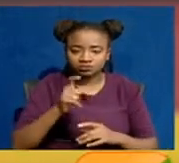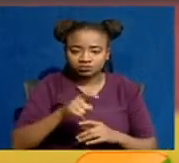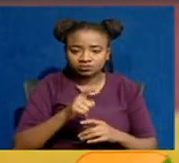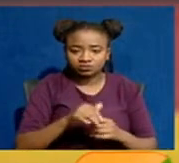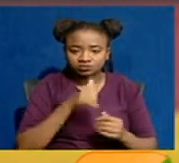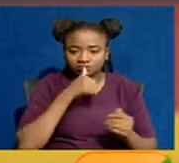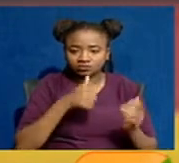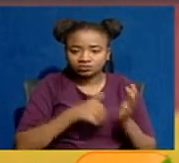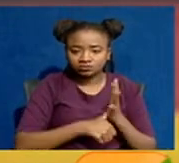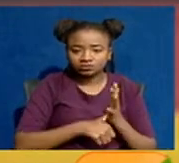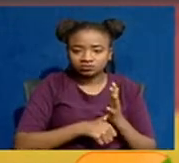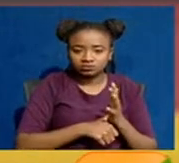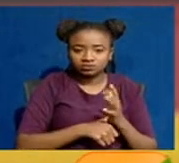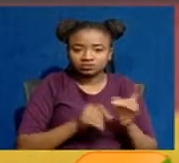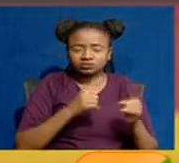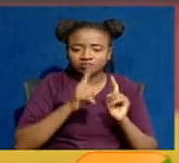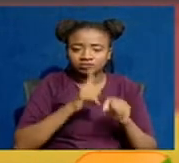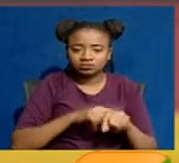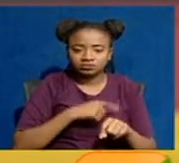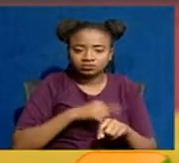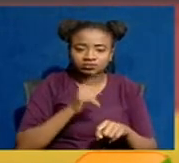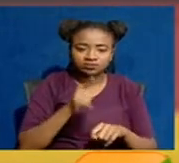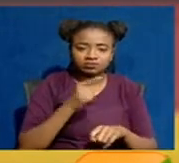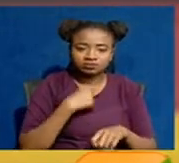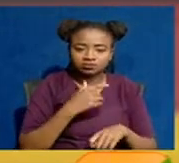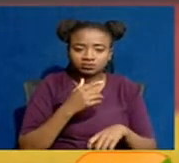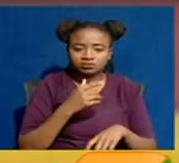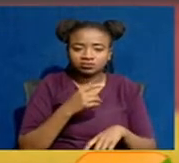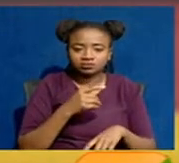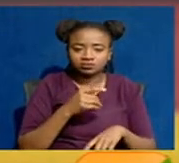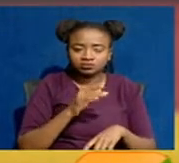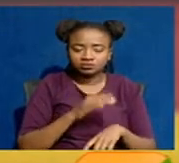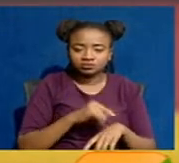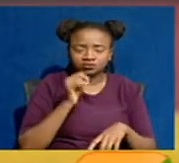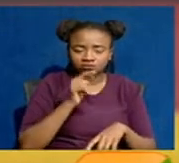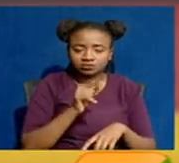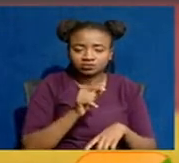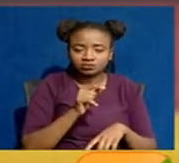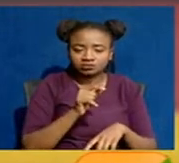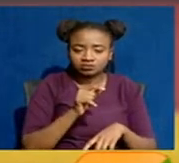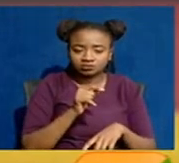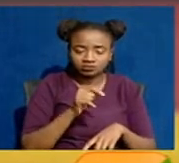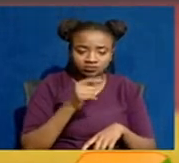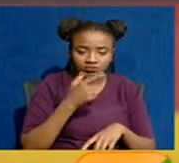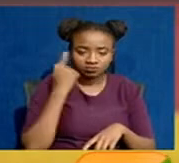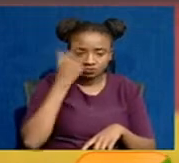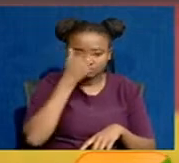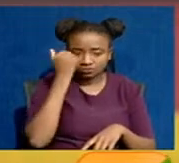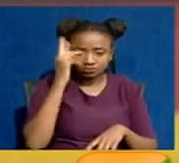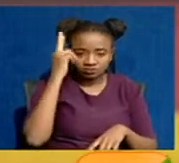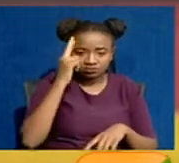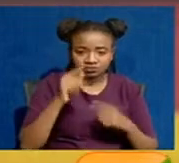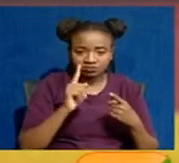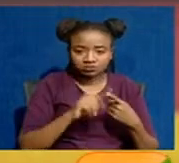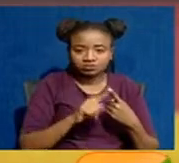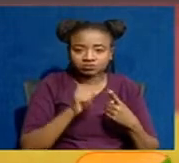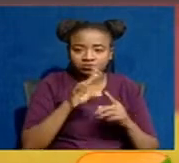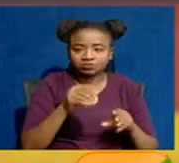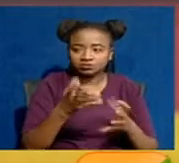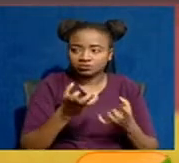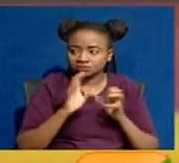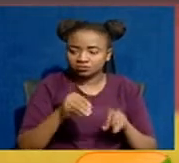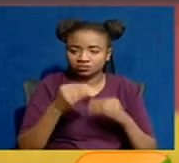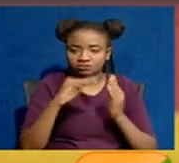immediately. So when you issued summons, ideally, it's for matters that, one, you need to offer a statement around as they're also doing their